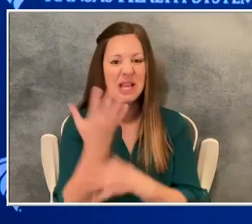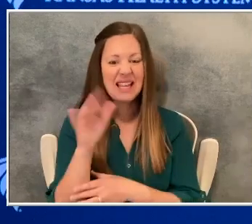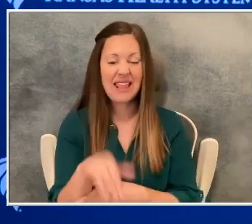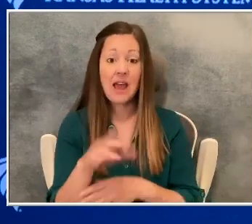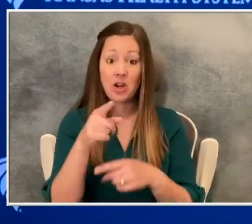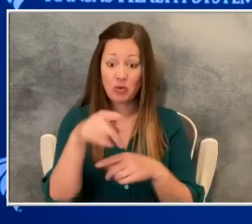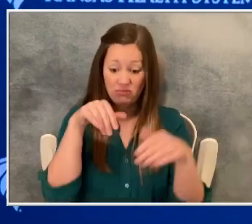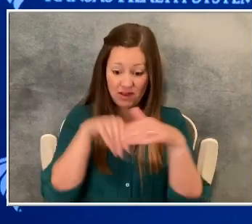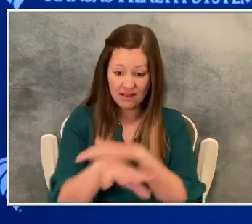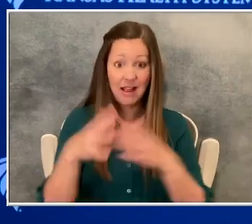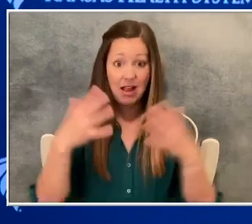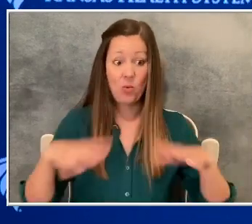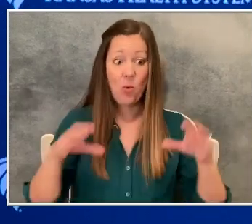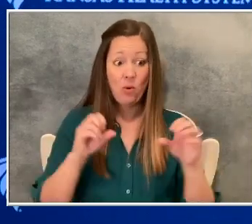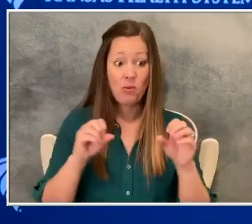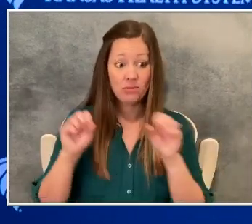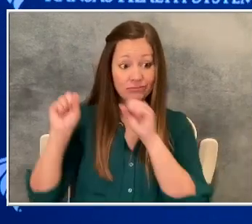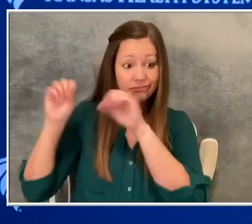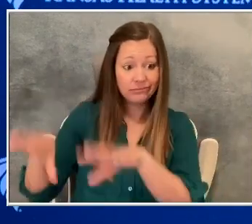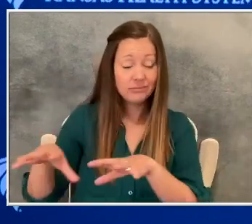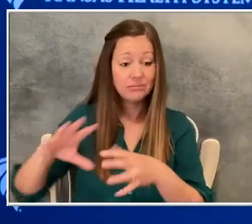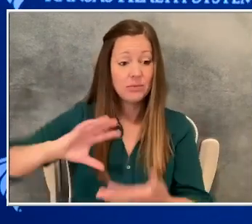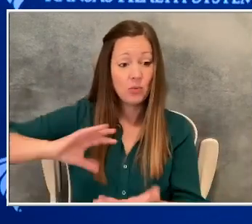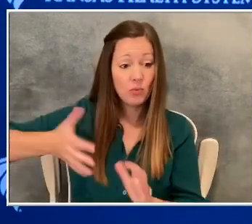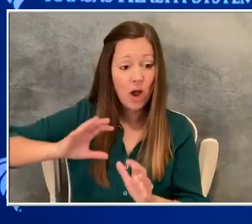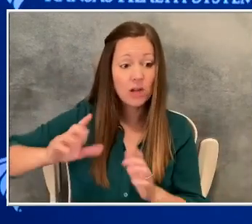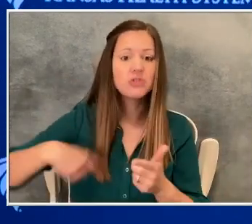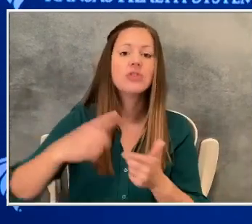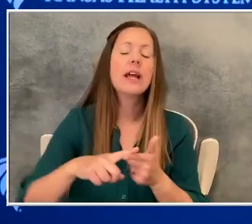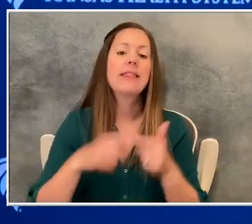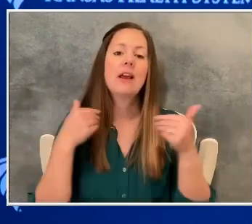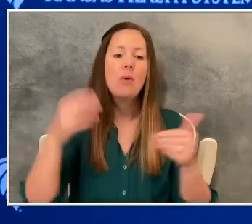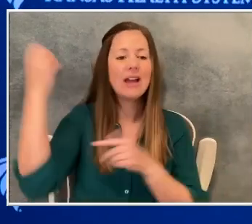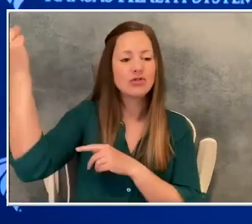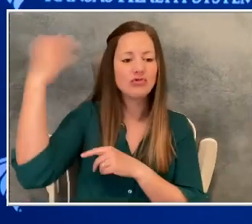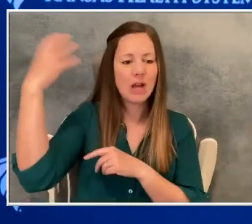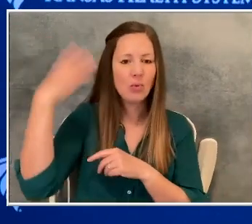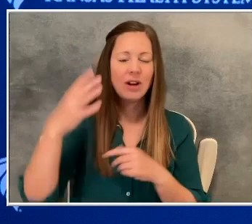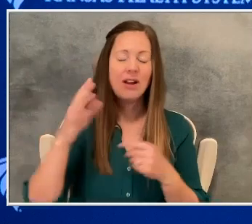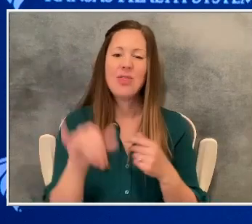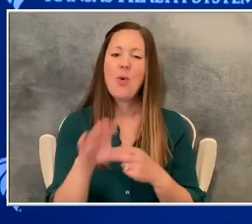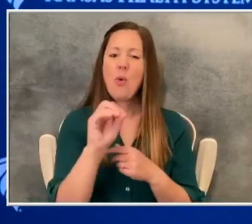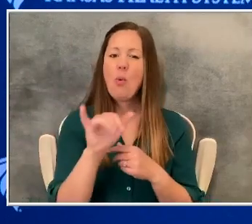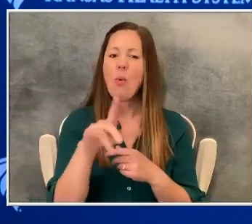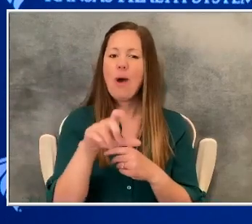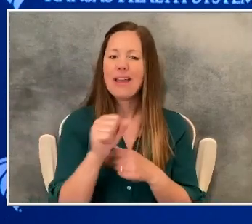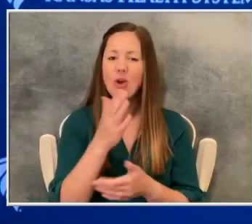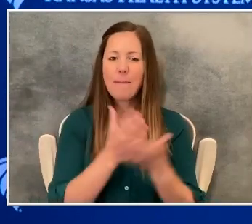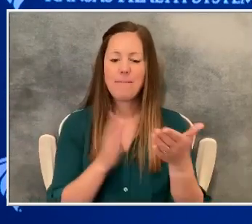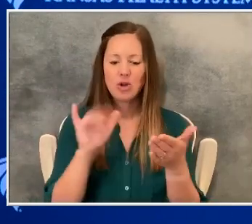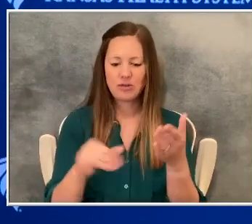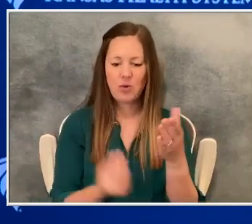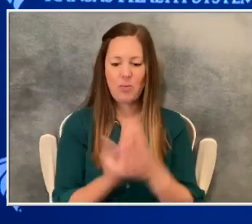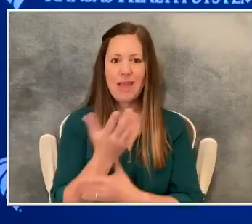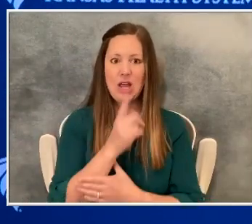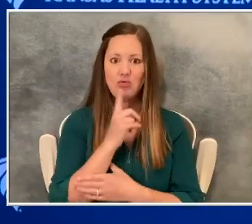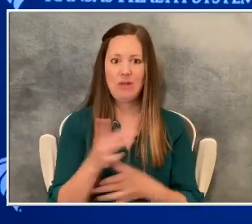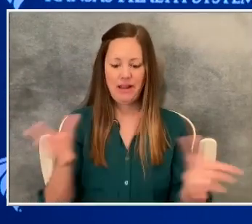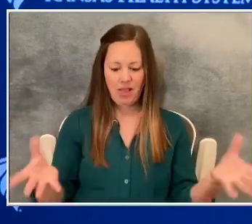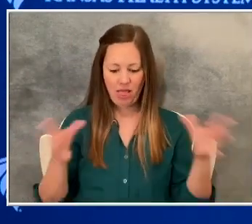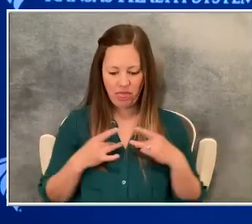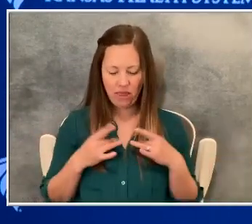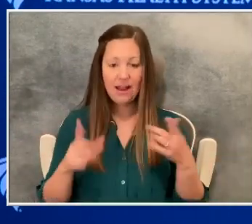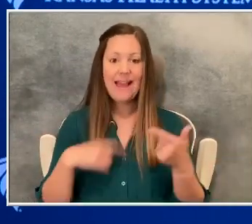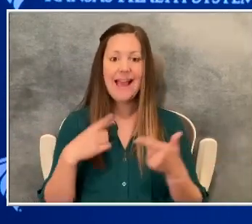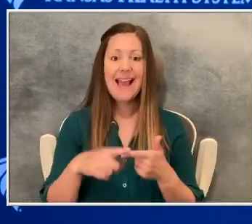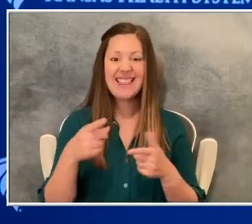those clothes, put them directly in the washer, and then go shower off, because it's those oils, those parts of those plants that just remain on the clothes, and then you can spread them on